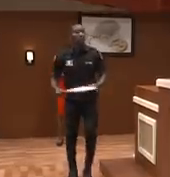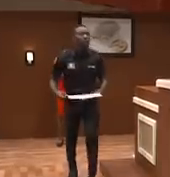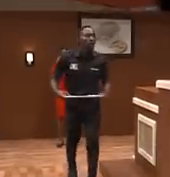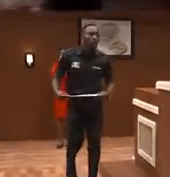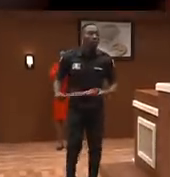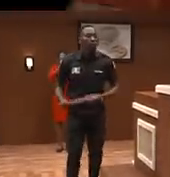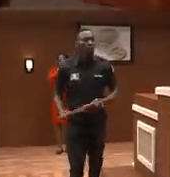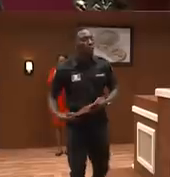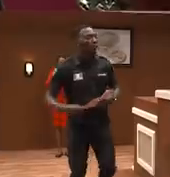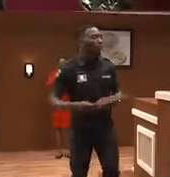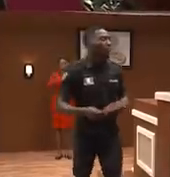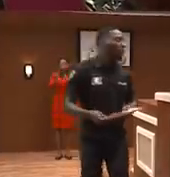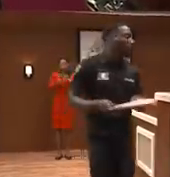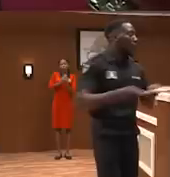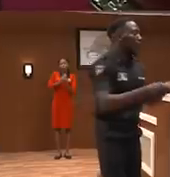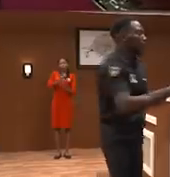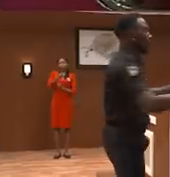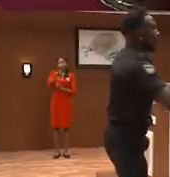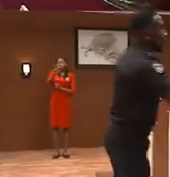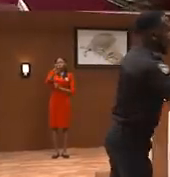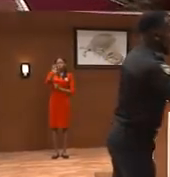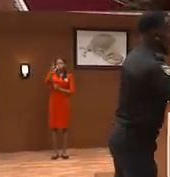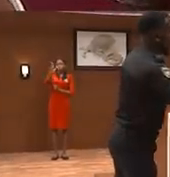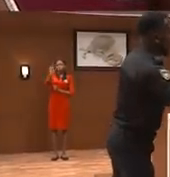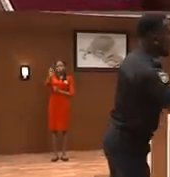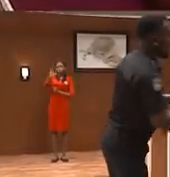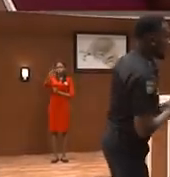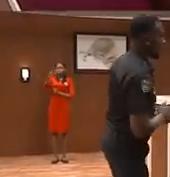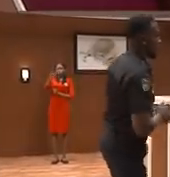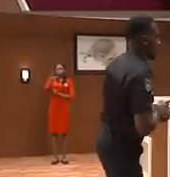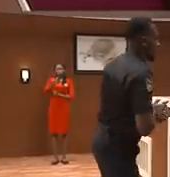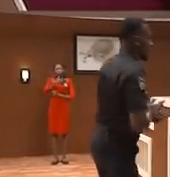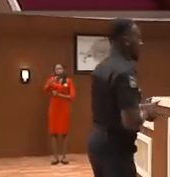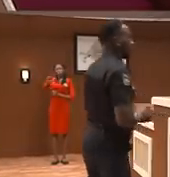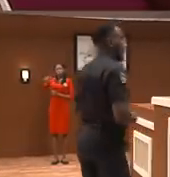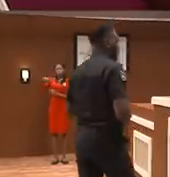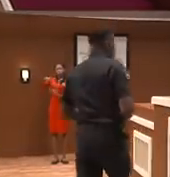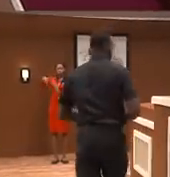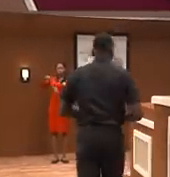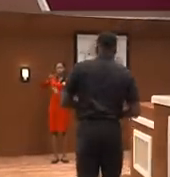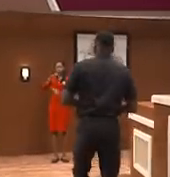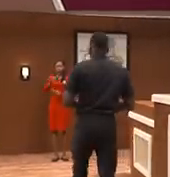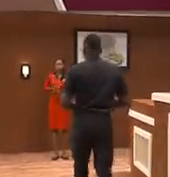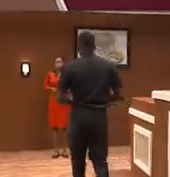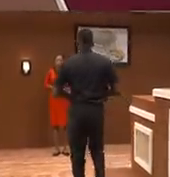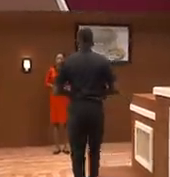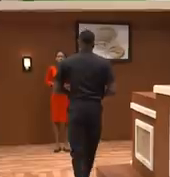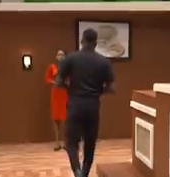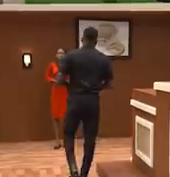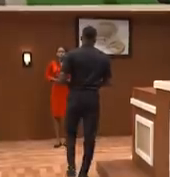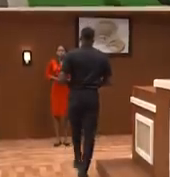Your Honor, this case is between Kelechi Pekulia Madu, parties for or not.